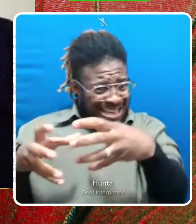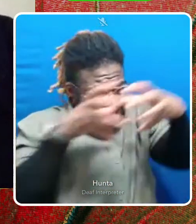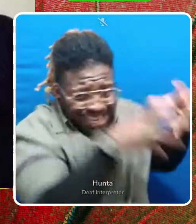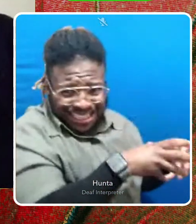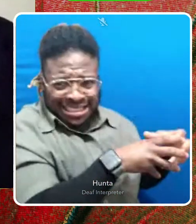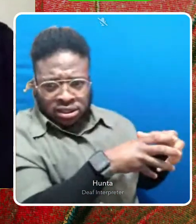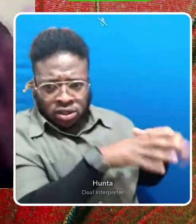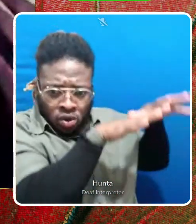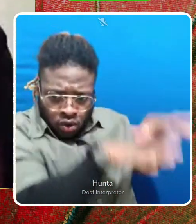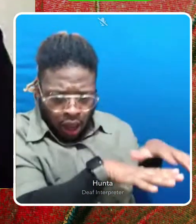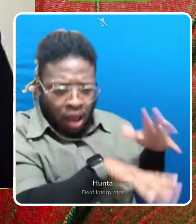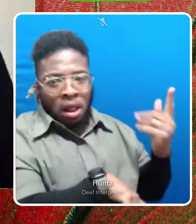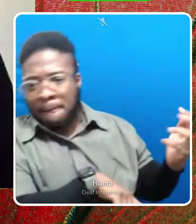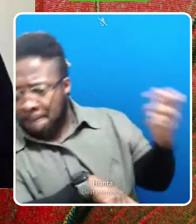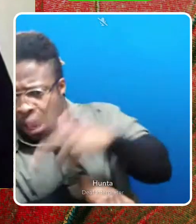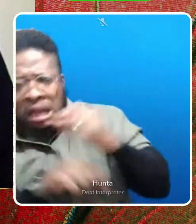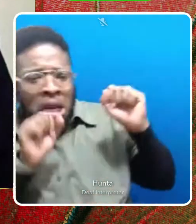So Baltimore,